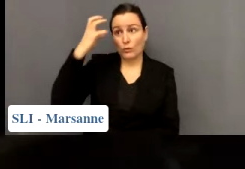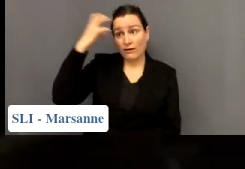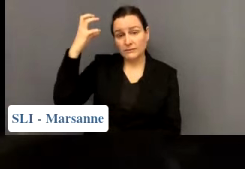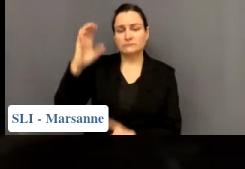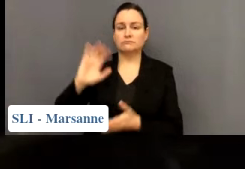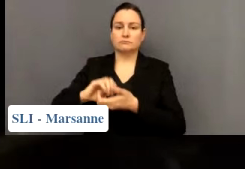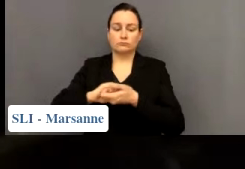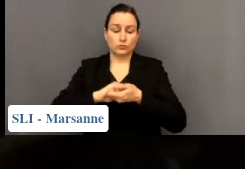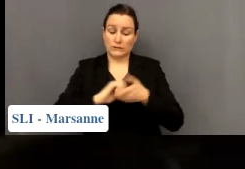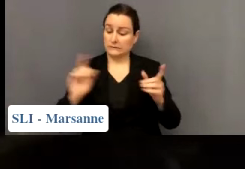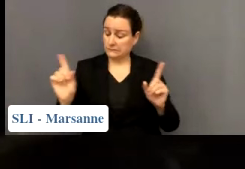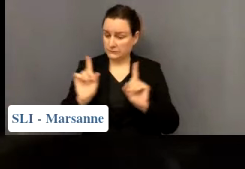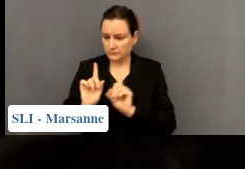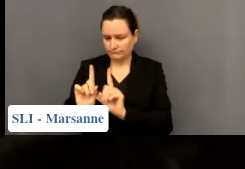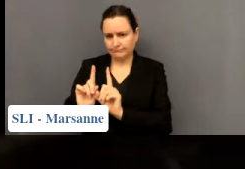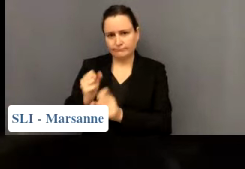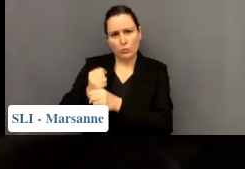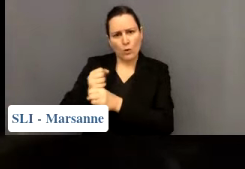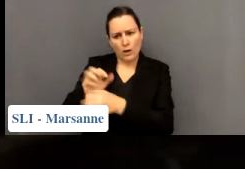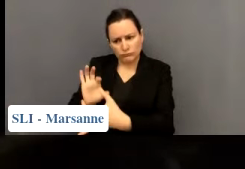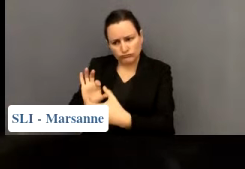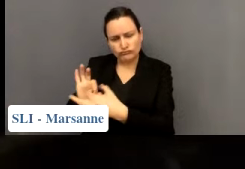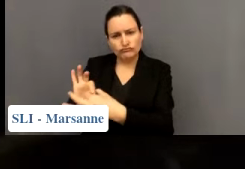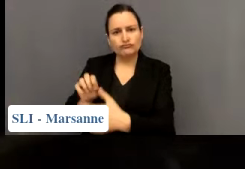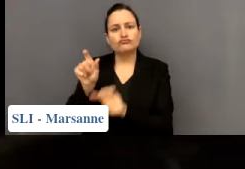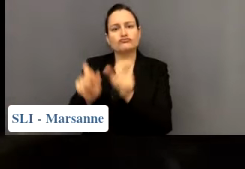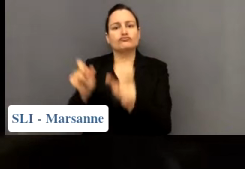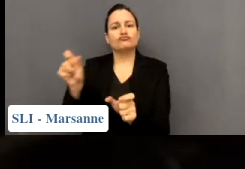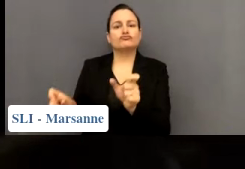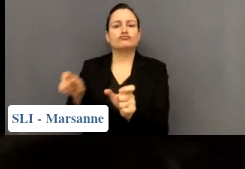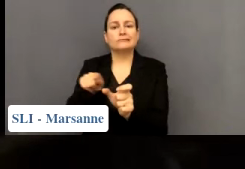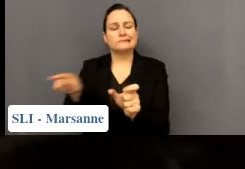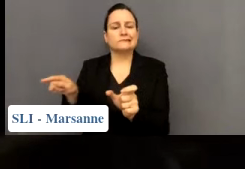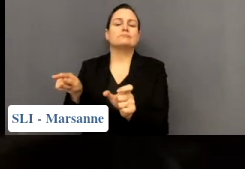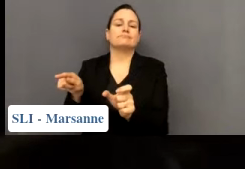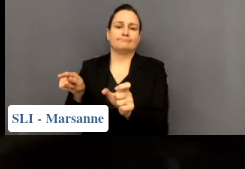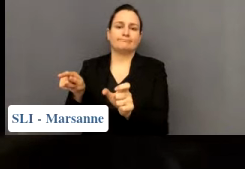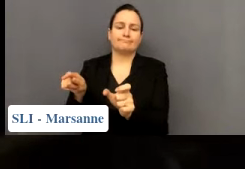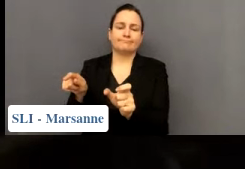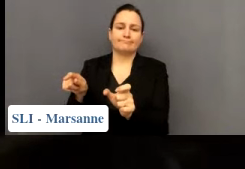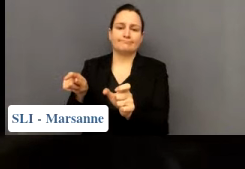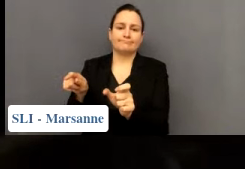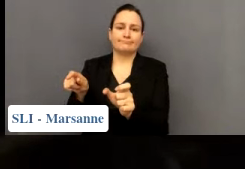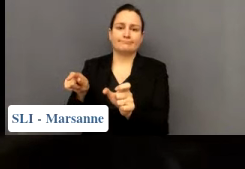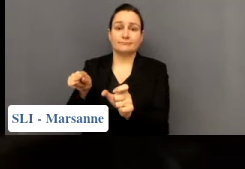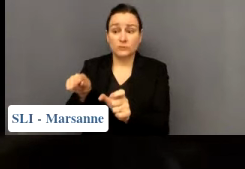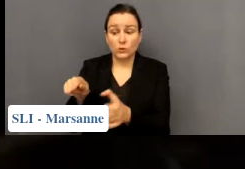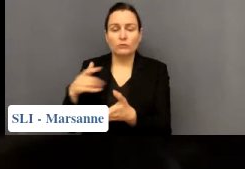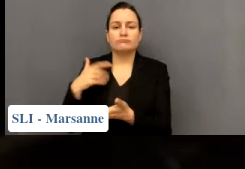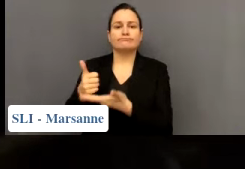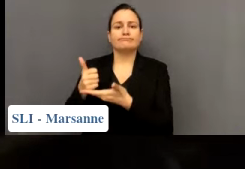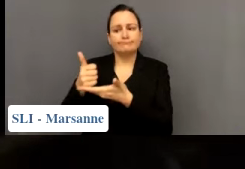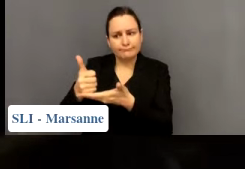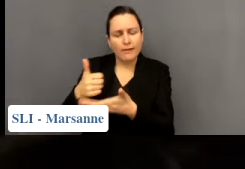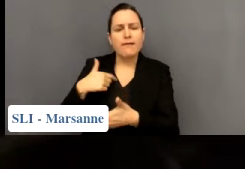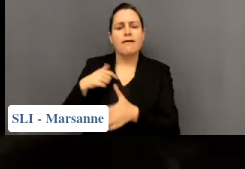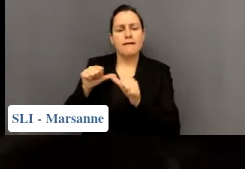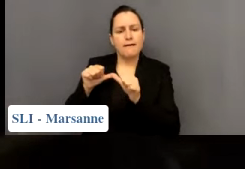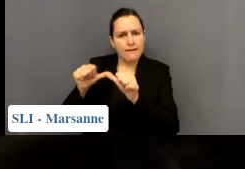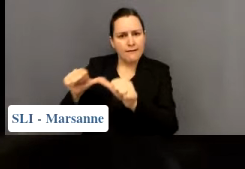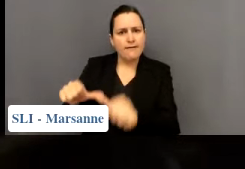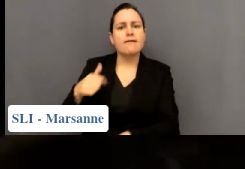and survivors in a meaningful way and an enduring way. This means ongoing investment in victim and survivor voices in the